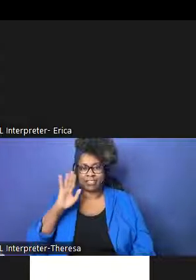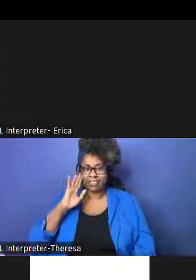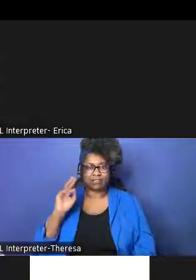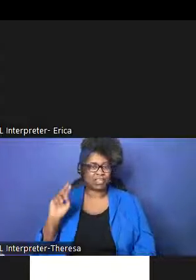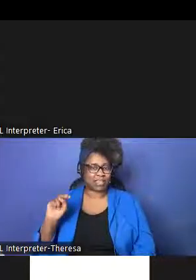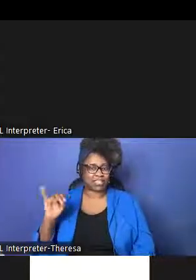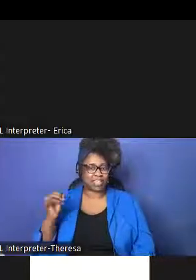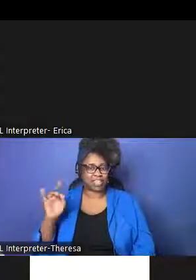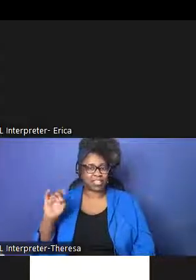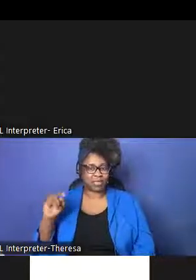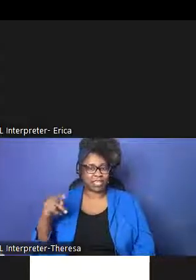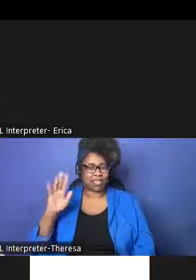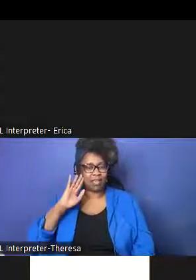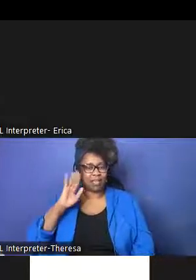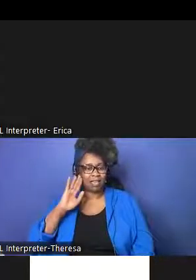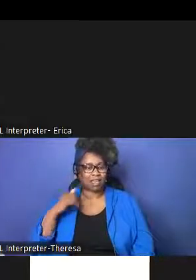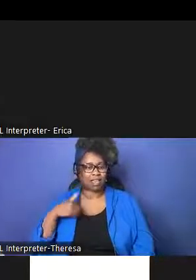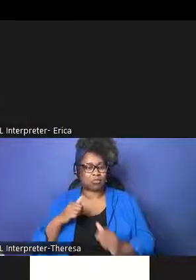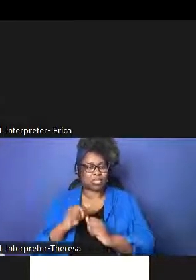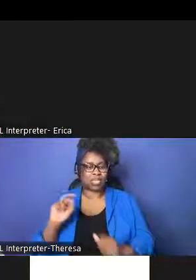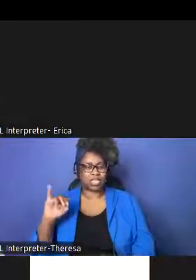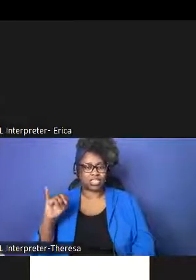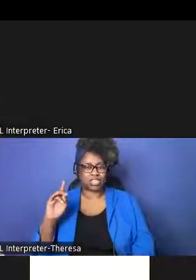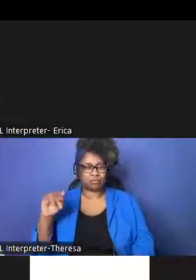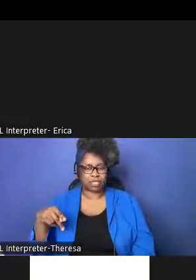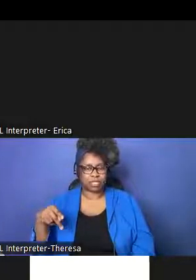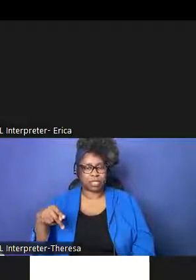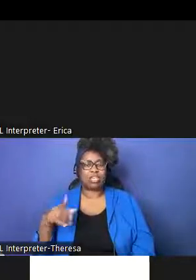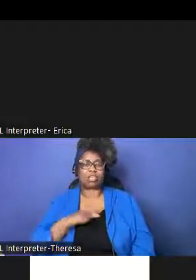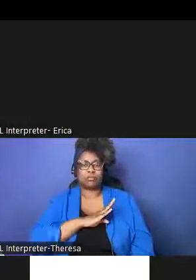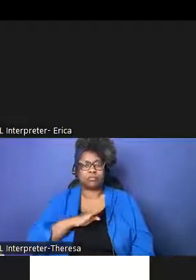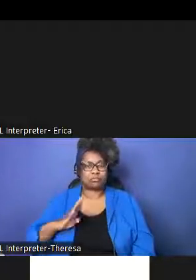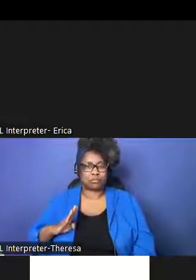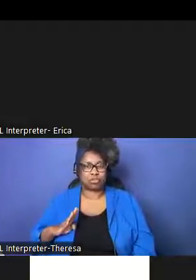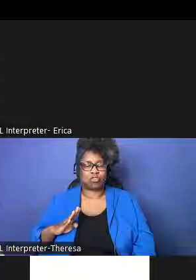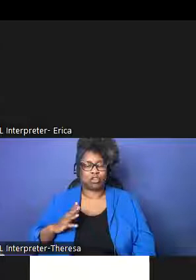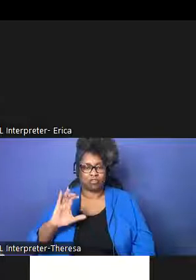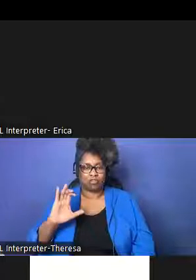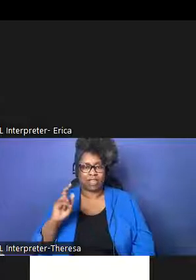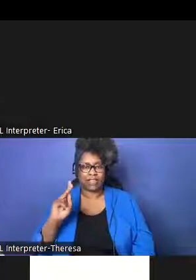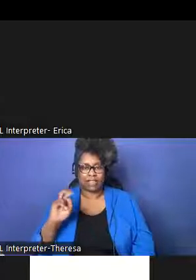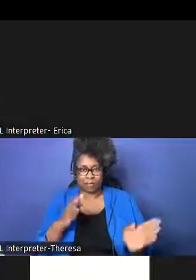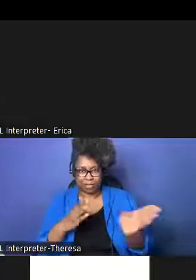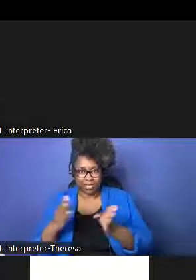a planner with NJDEP's Bureau of Climate Resilience Planning.